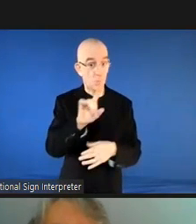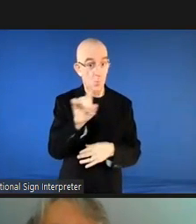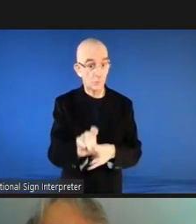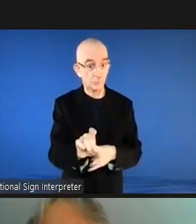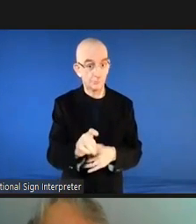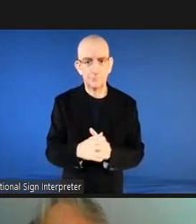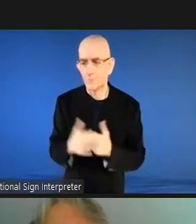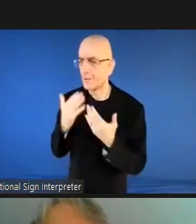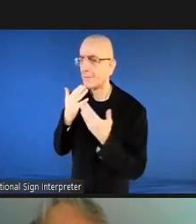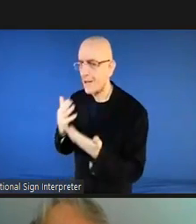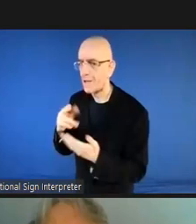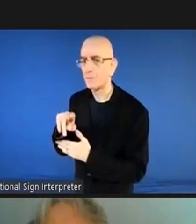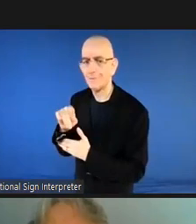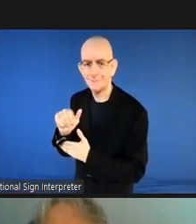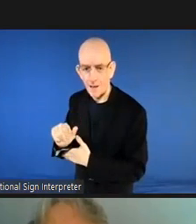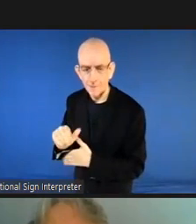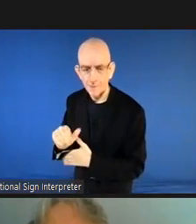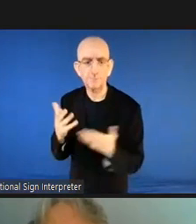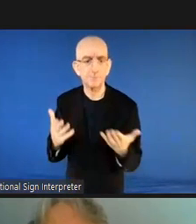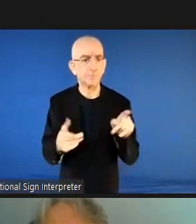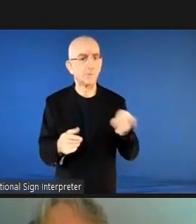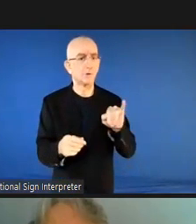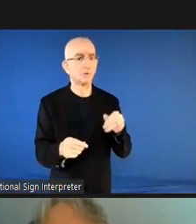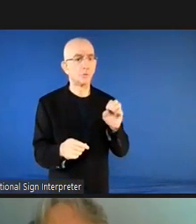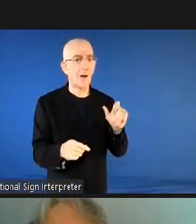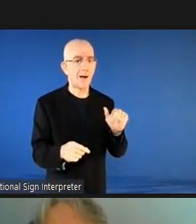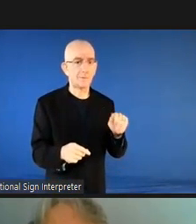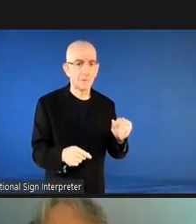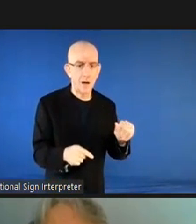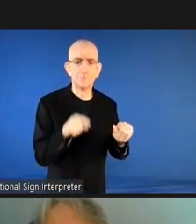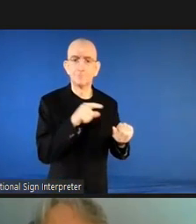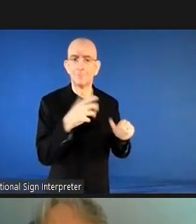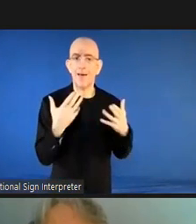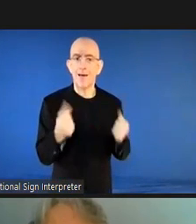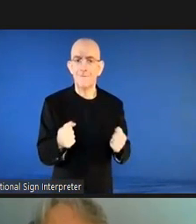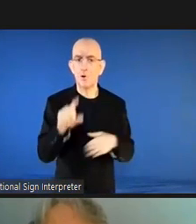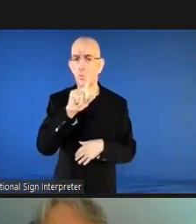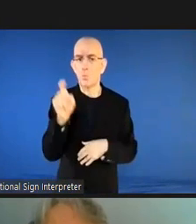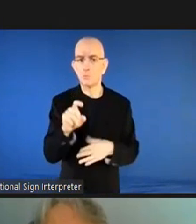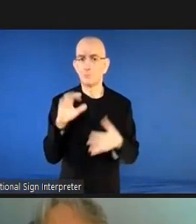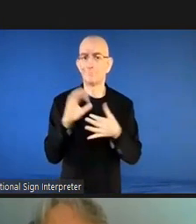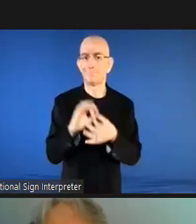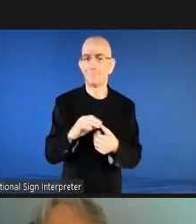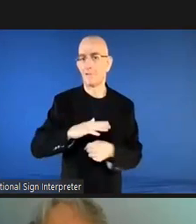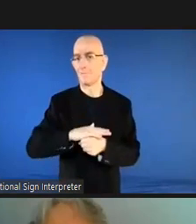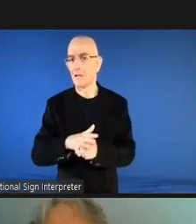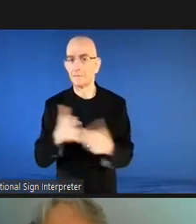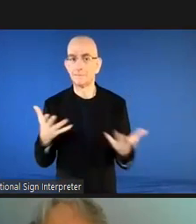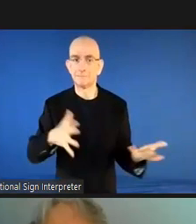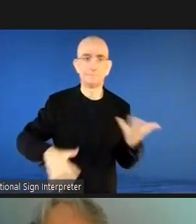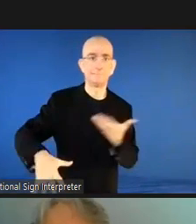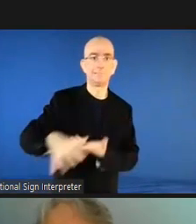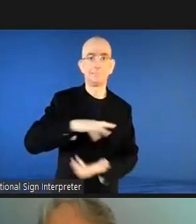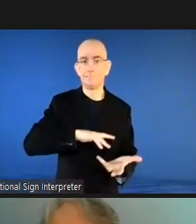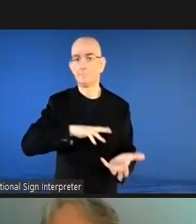coronavirus and the pandemic that we're living through at the moment. What do you think the biggest challenges are coming out of